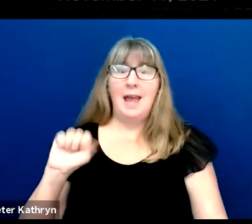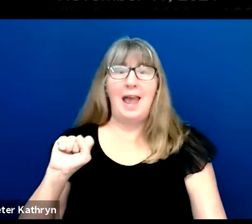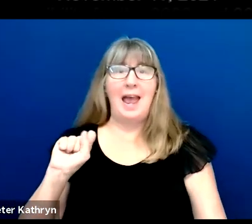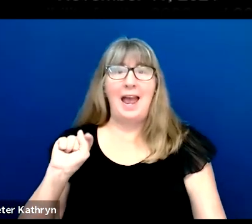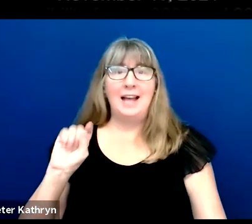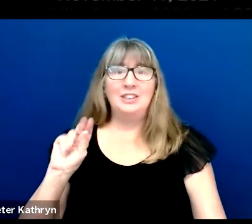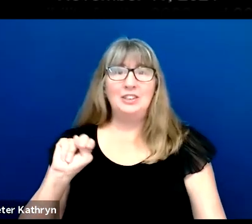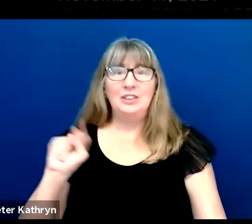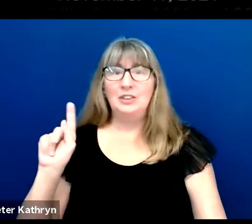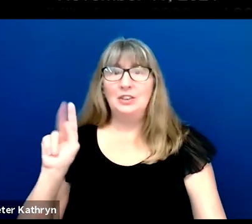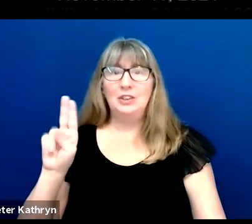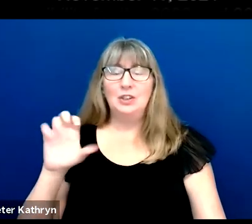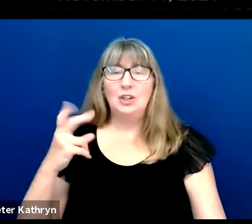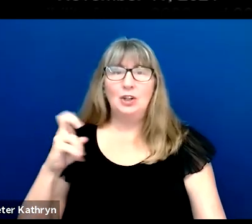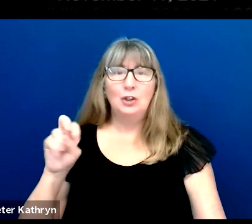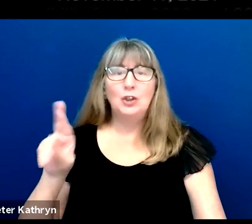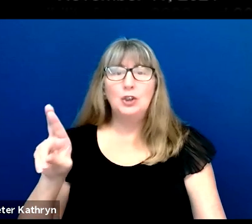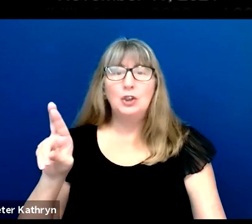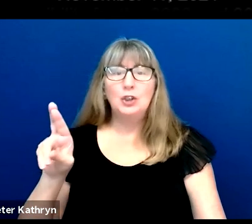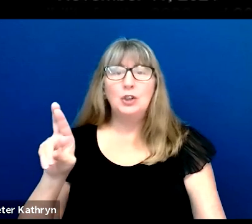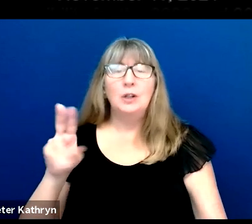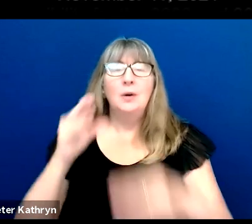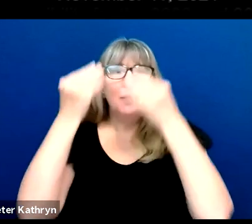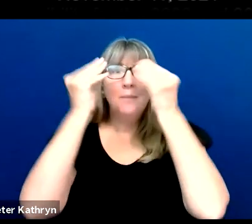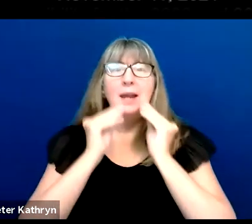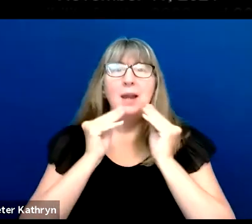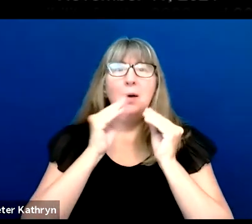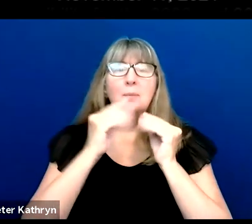in makeup and brown face with